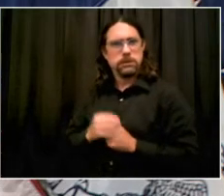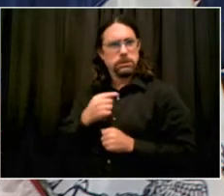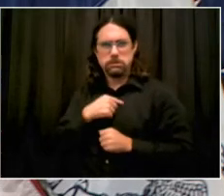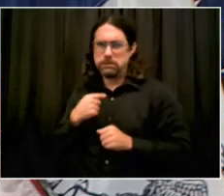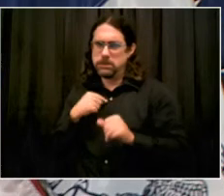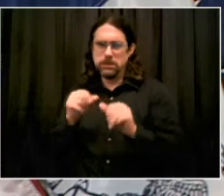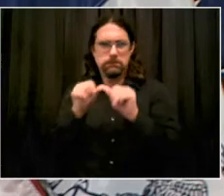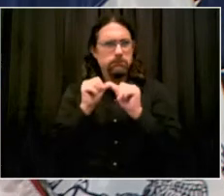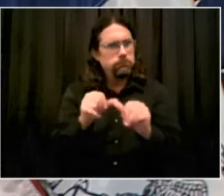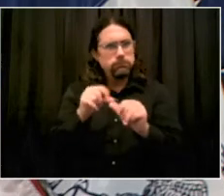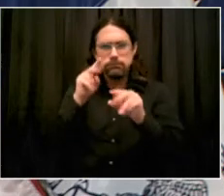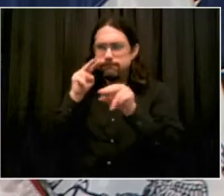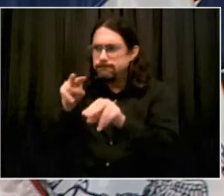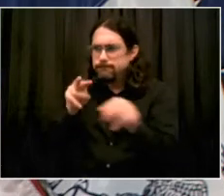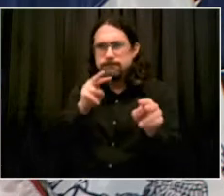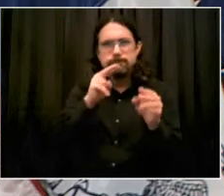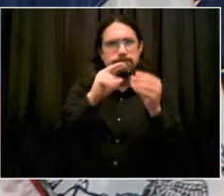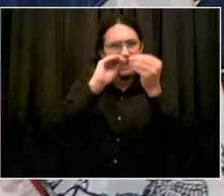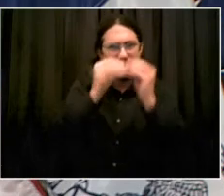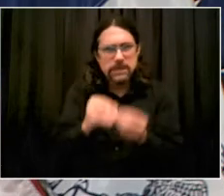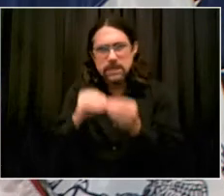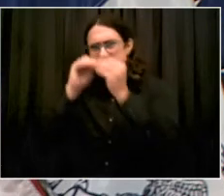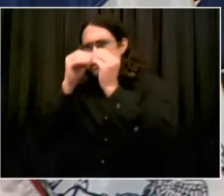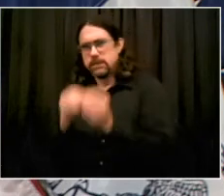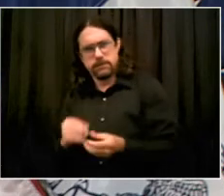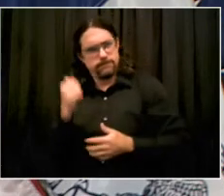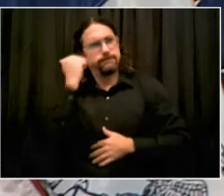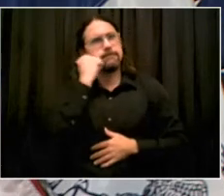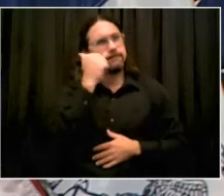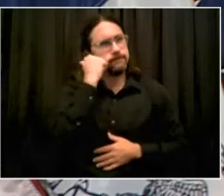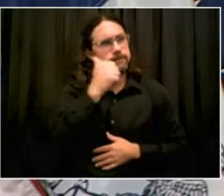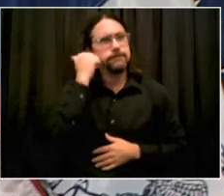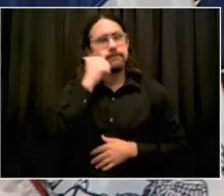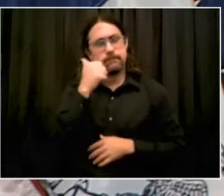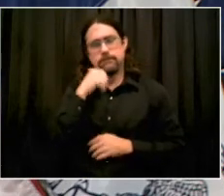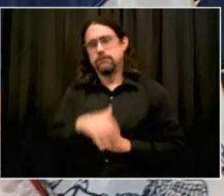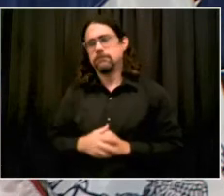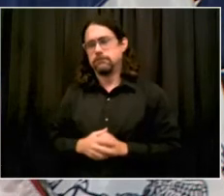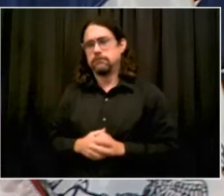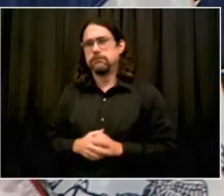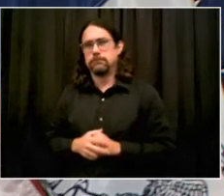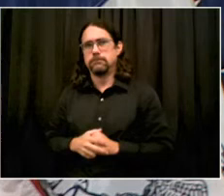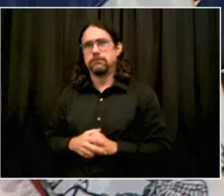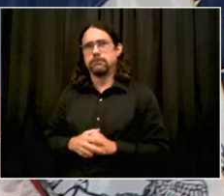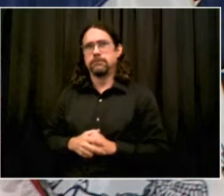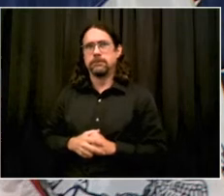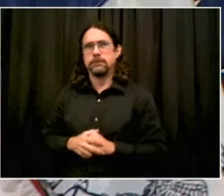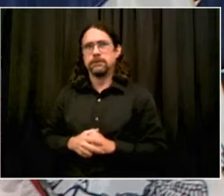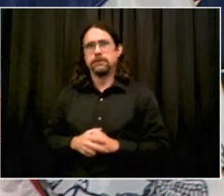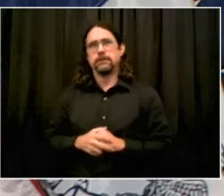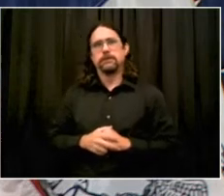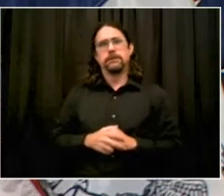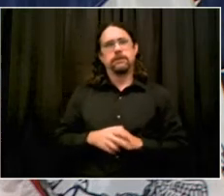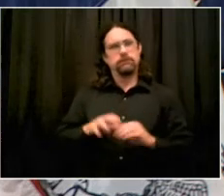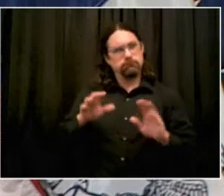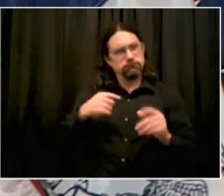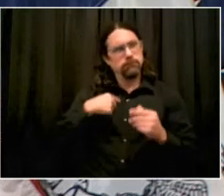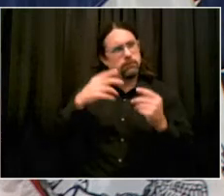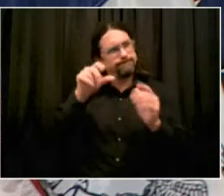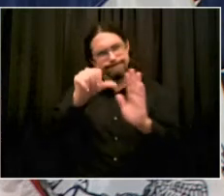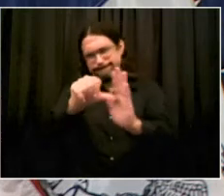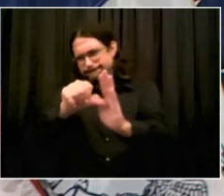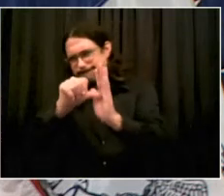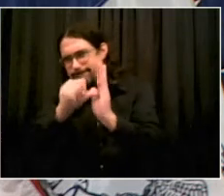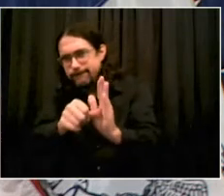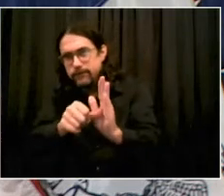question, again, want to emphasize, I would really urge people to not assume anything yet.